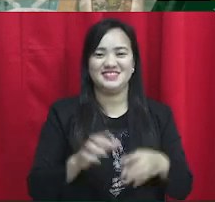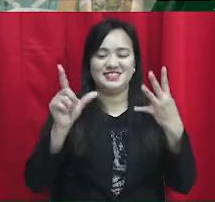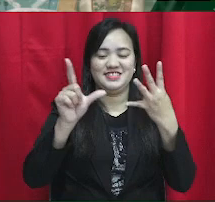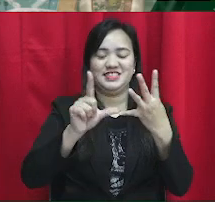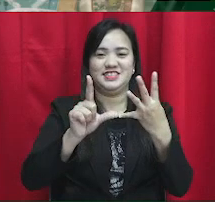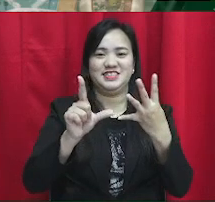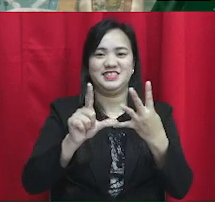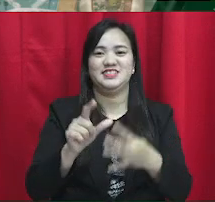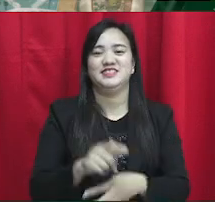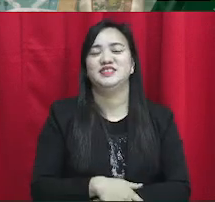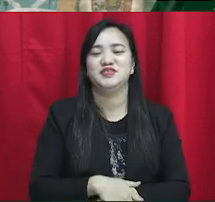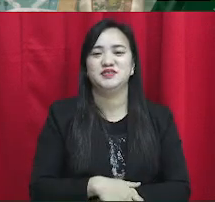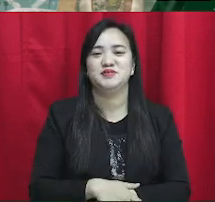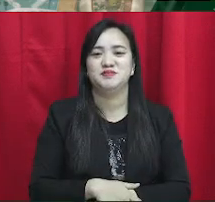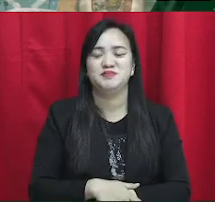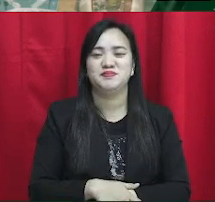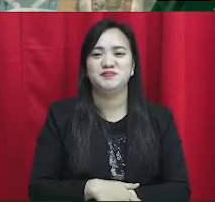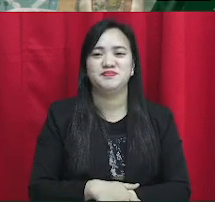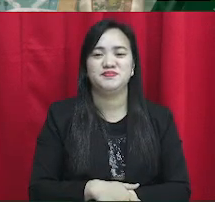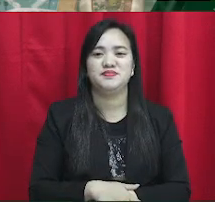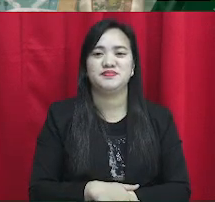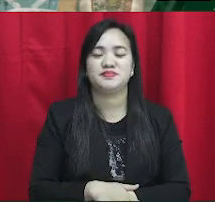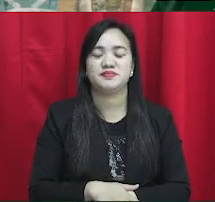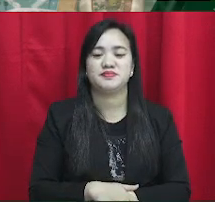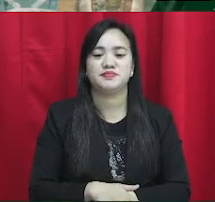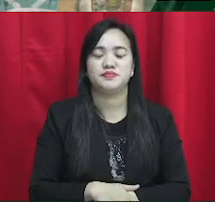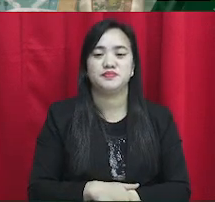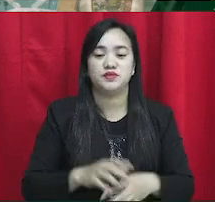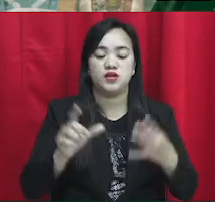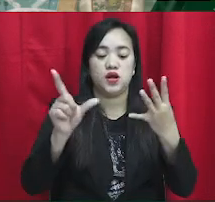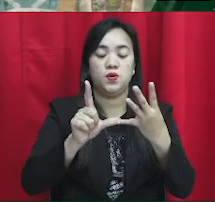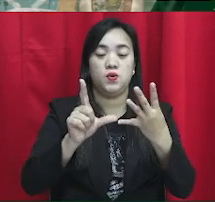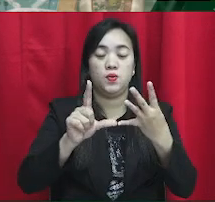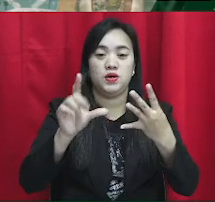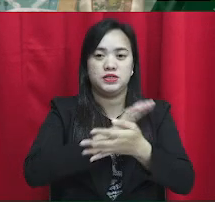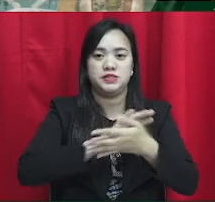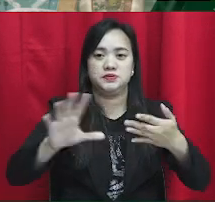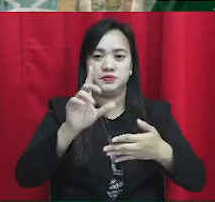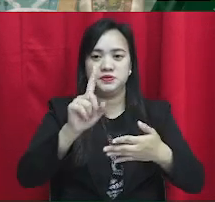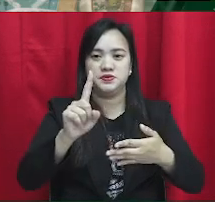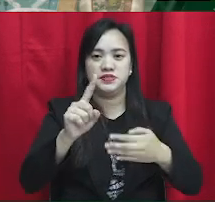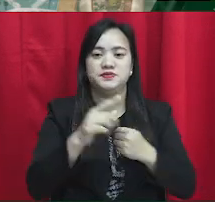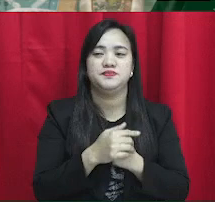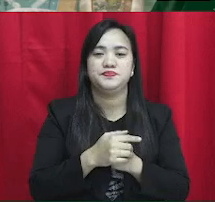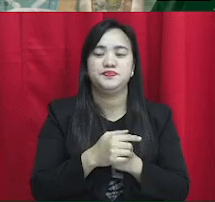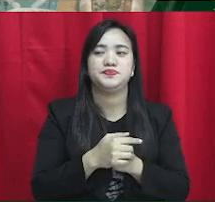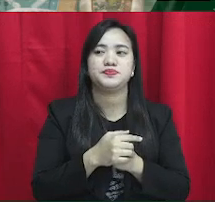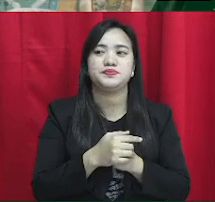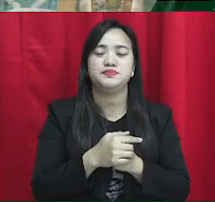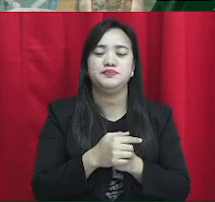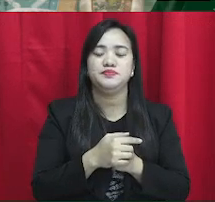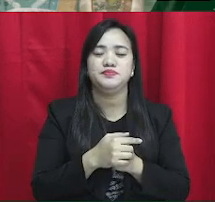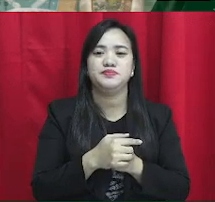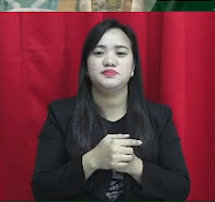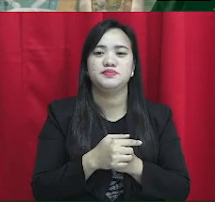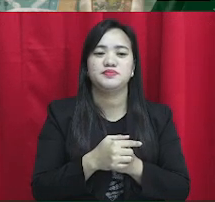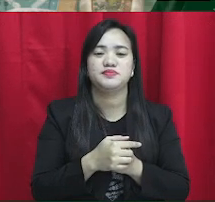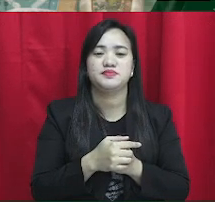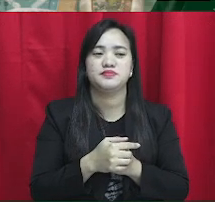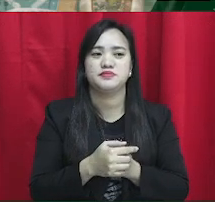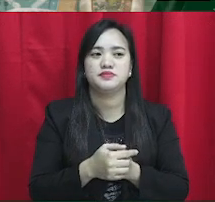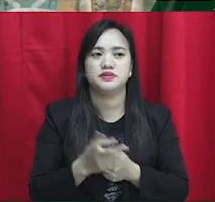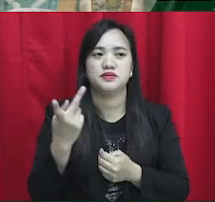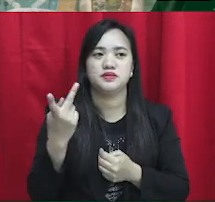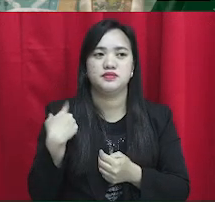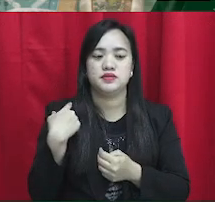love you too, babe. Love you. Thank you sa coffee. Yan. Ito po. Luke chapter 1, ma'am. Luke chapter 1. Babasahin natin dito yung verse